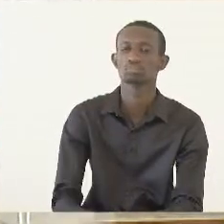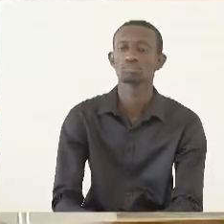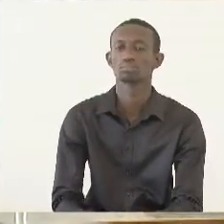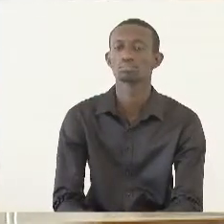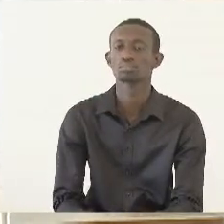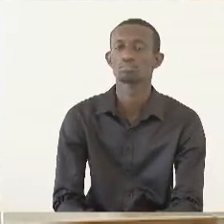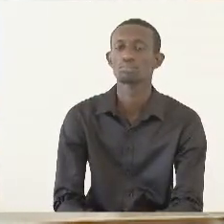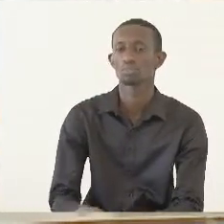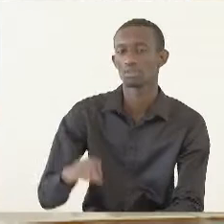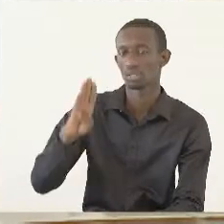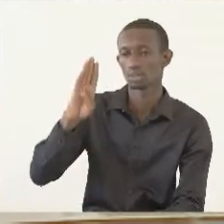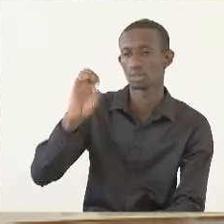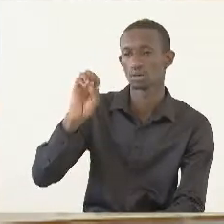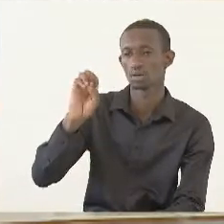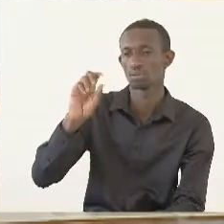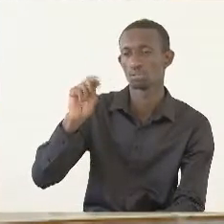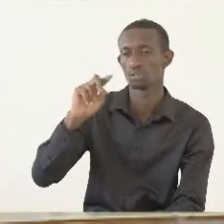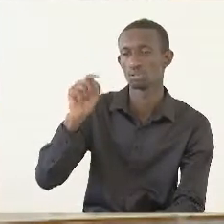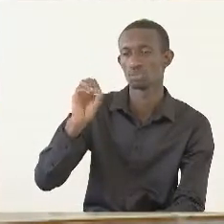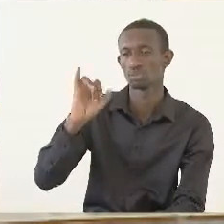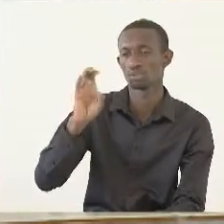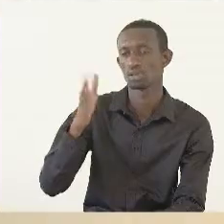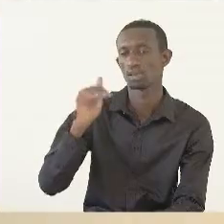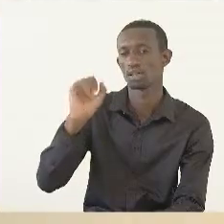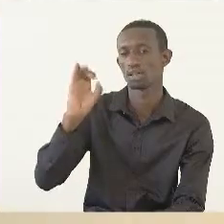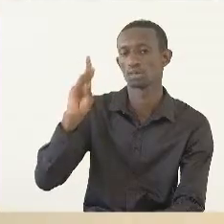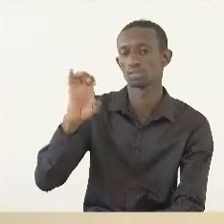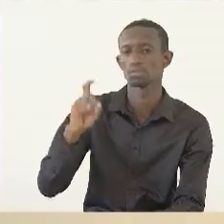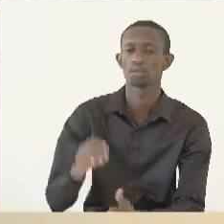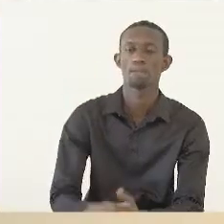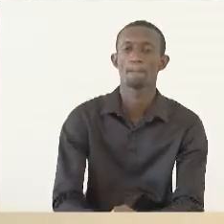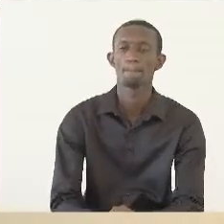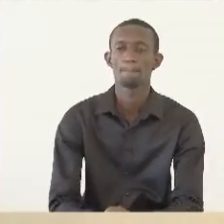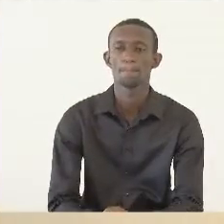2-methyl benzoic acid. Benzoic acid.